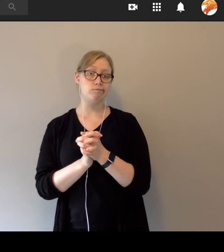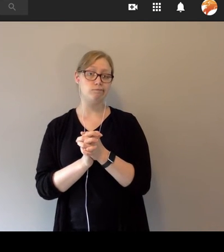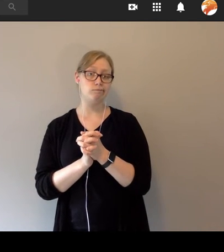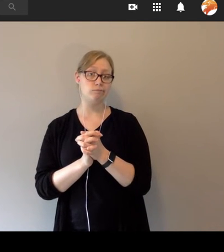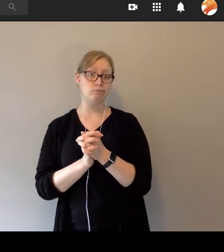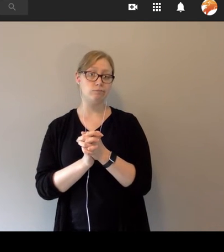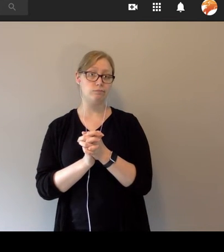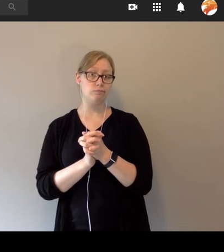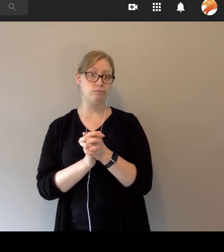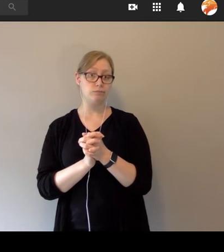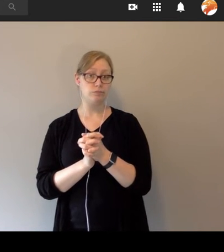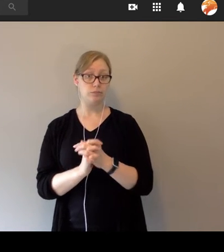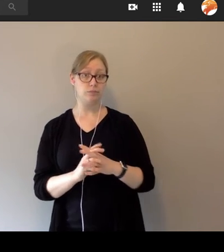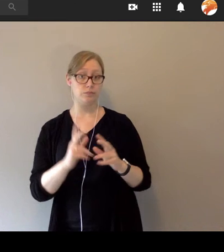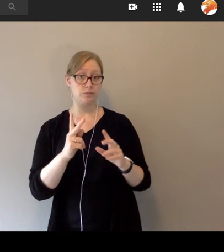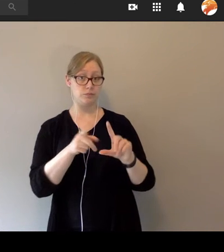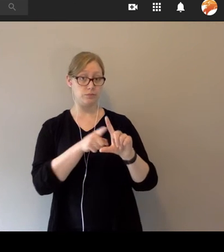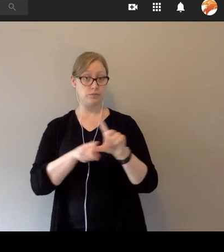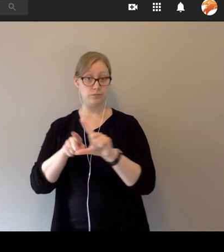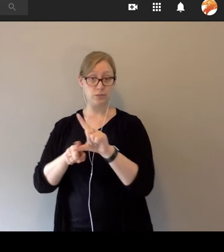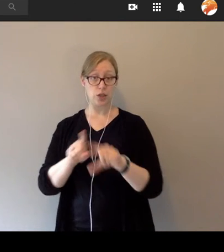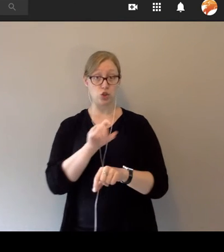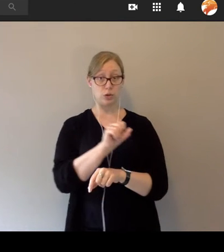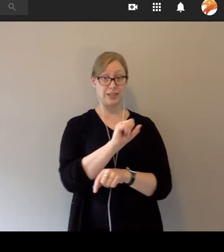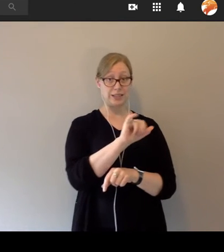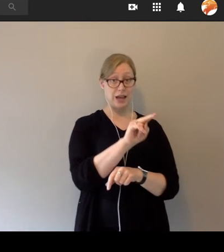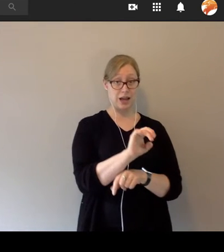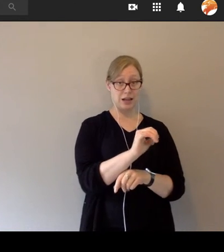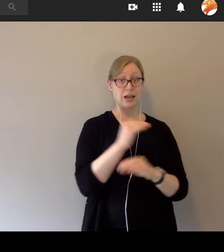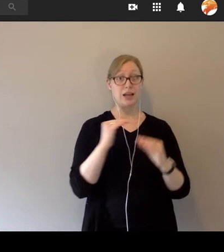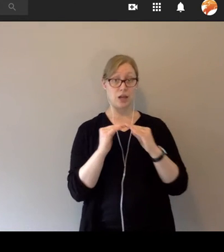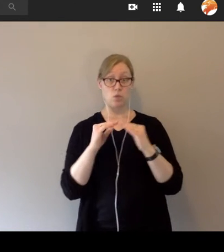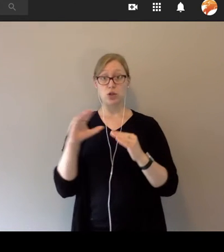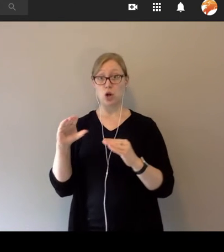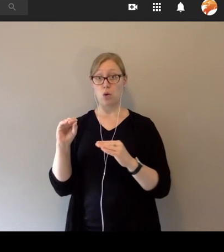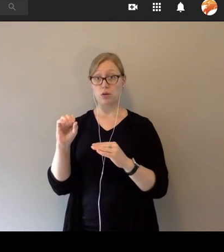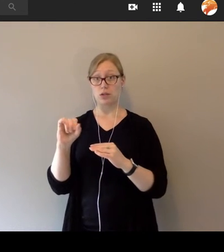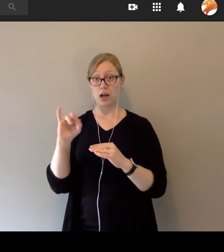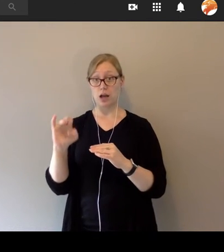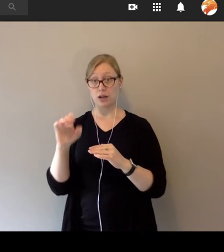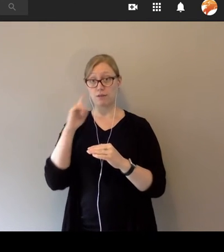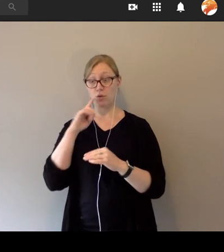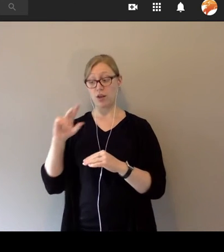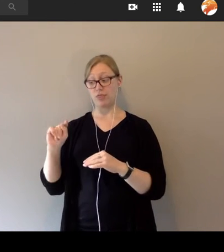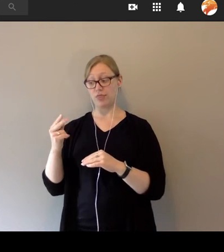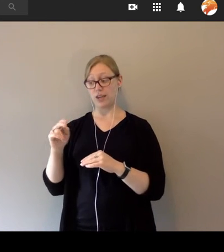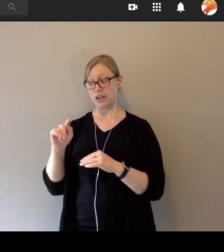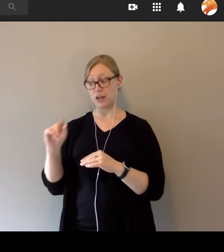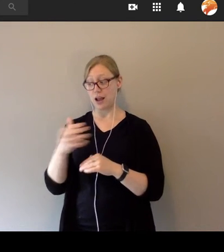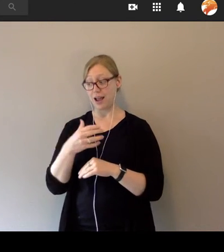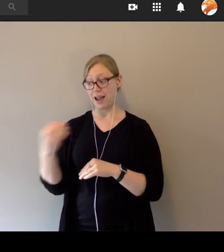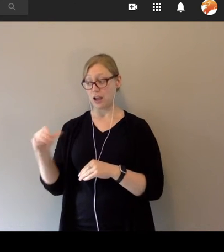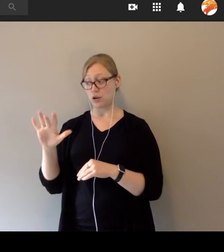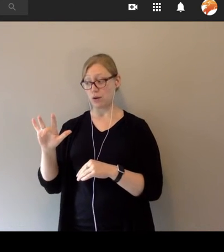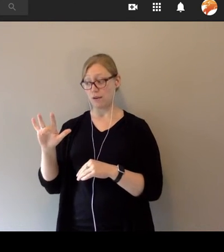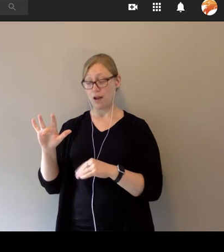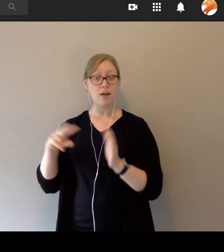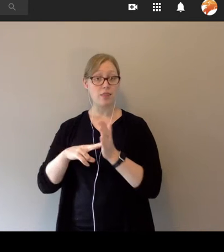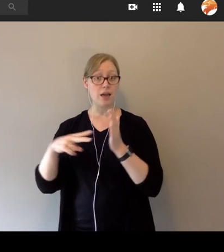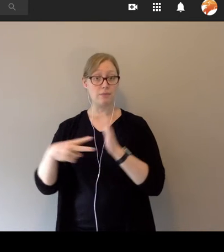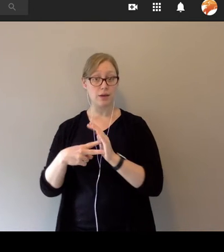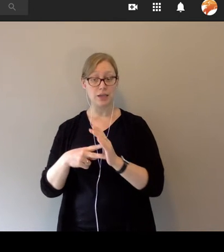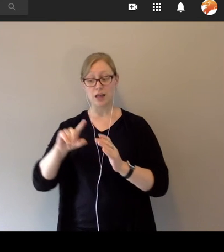these two angles, because the sine is equal to the cosine of theta and 25, we can conclude that theta